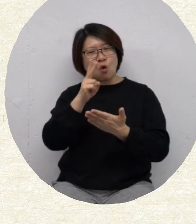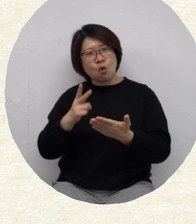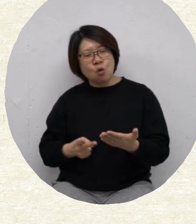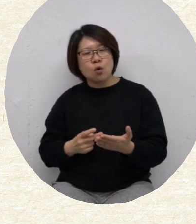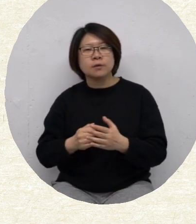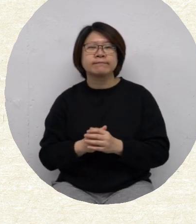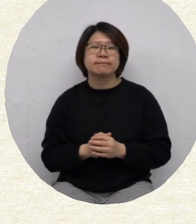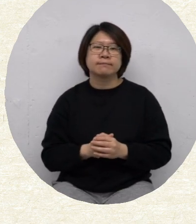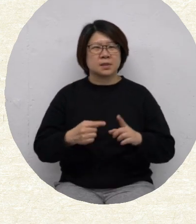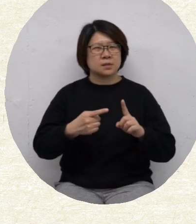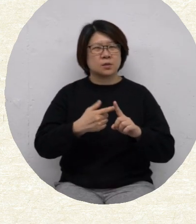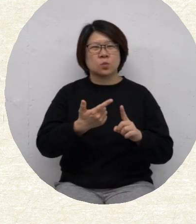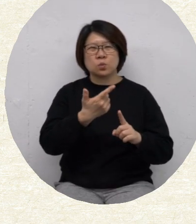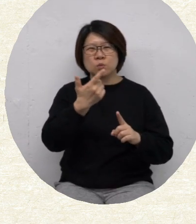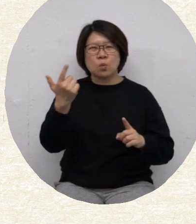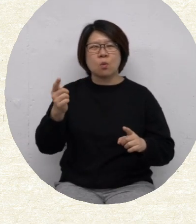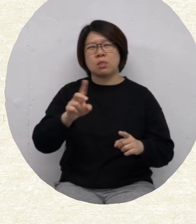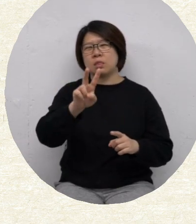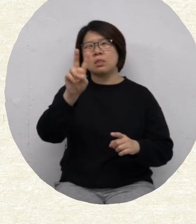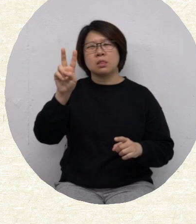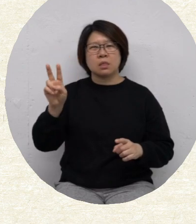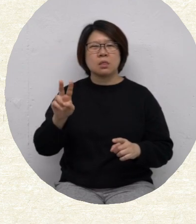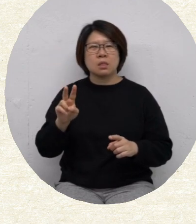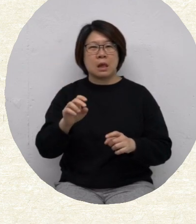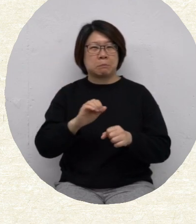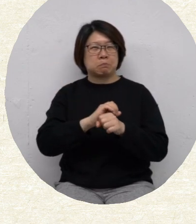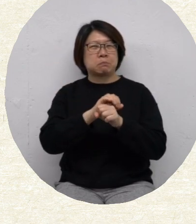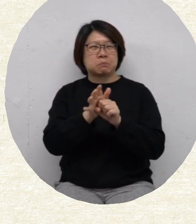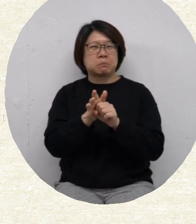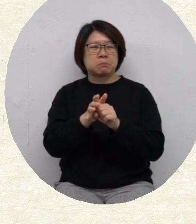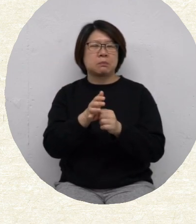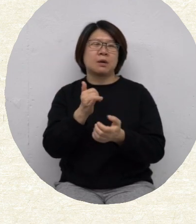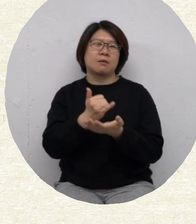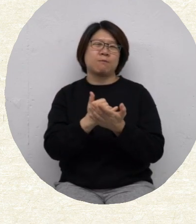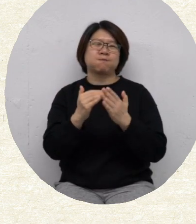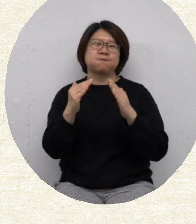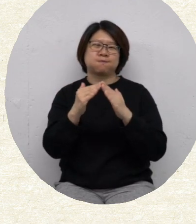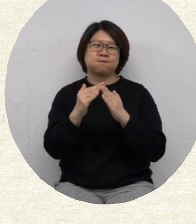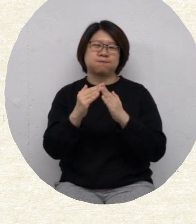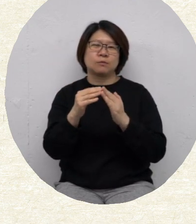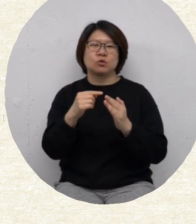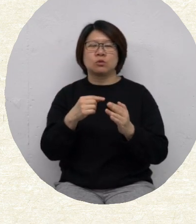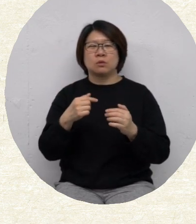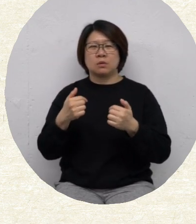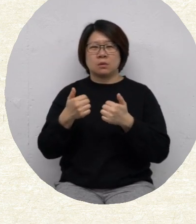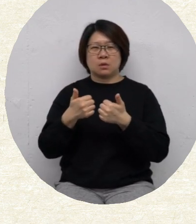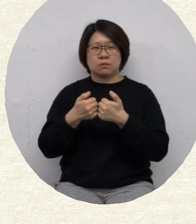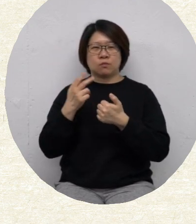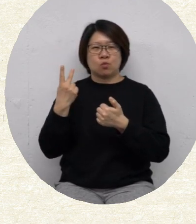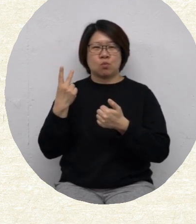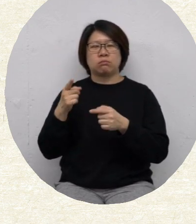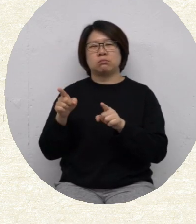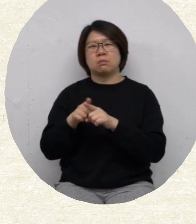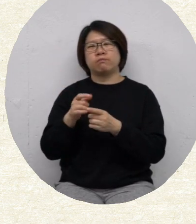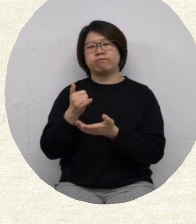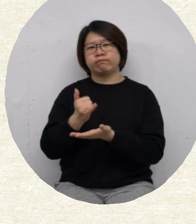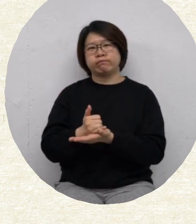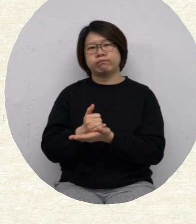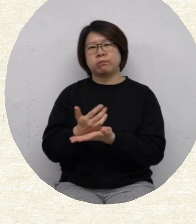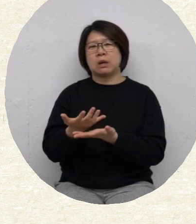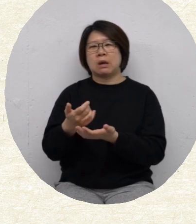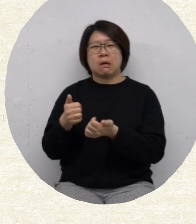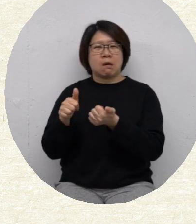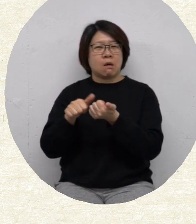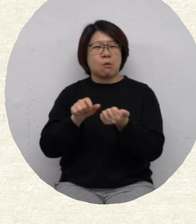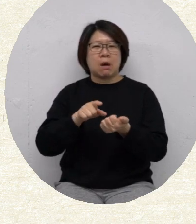studio. I was spending my days mostly alone in my studio in Kansas City while teaching classes over